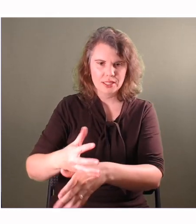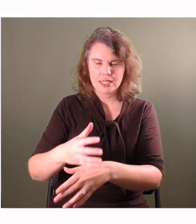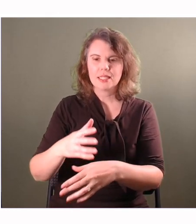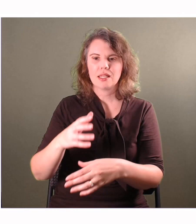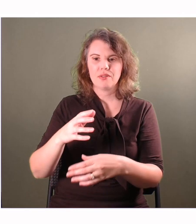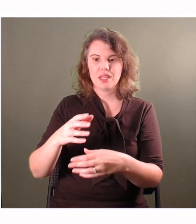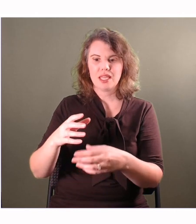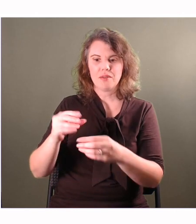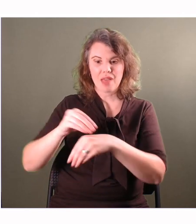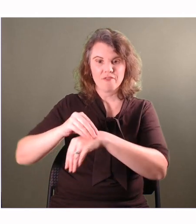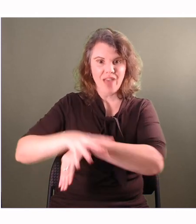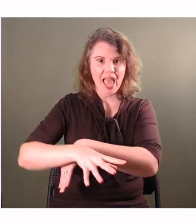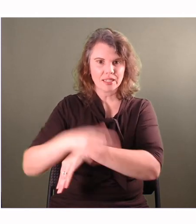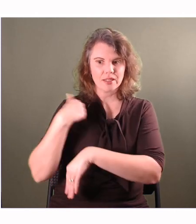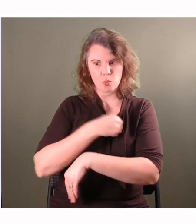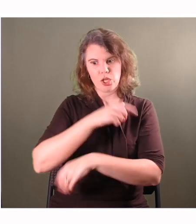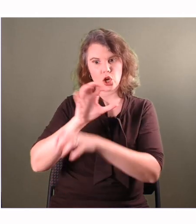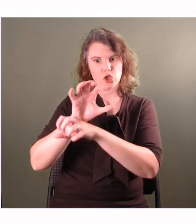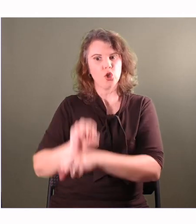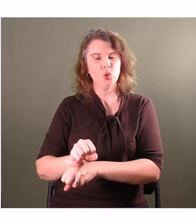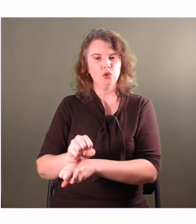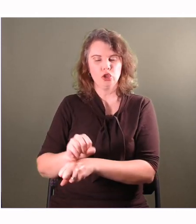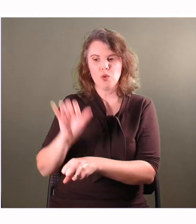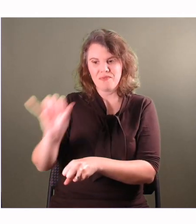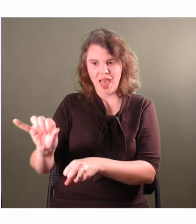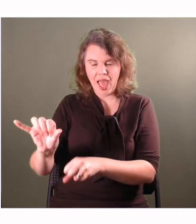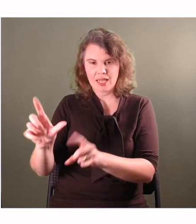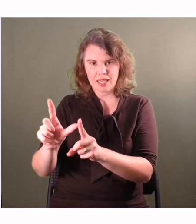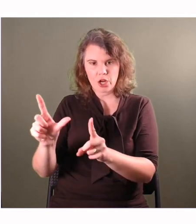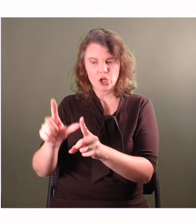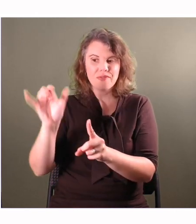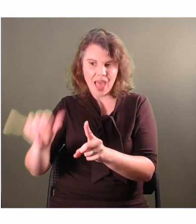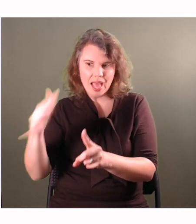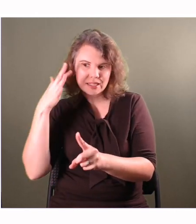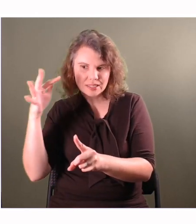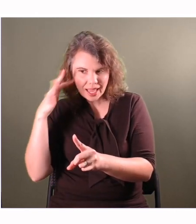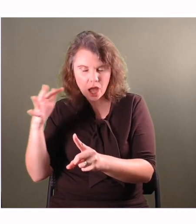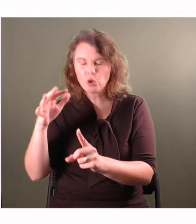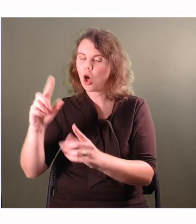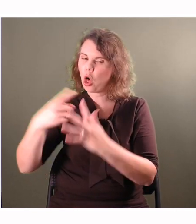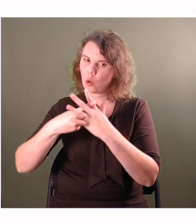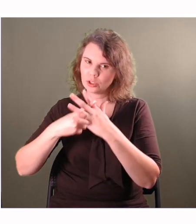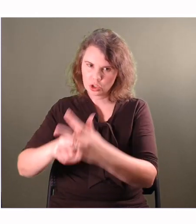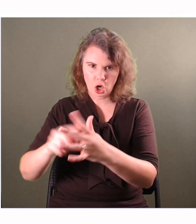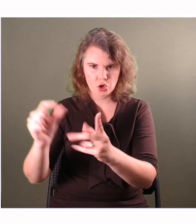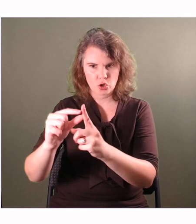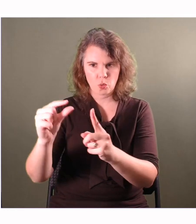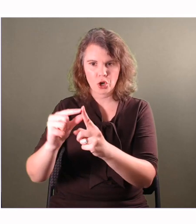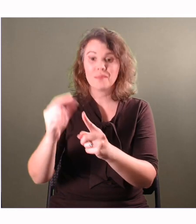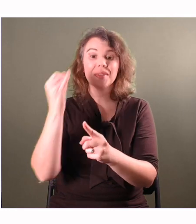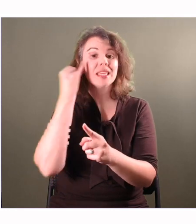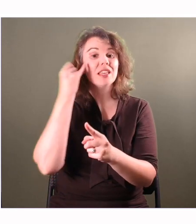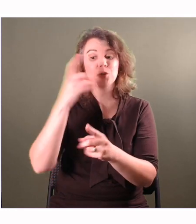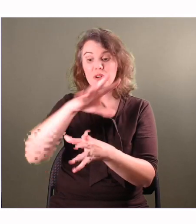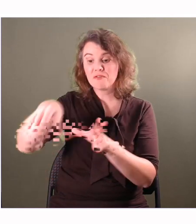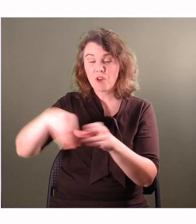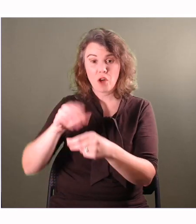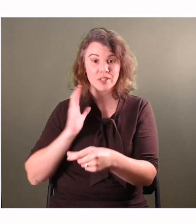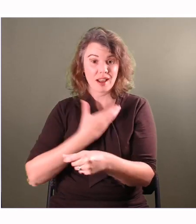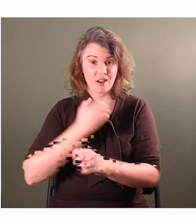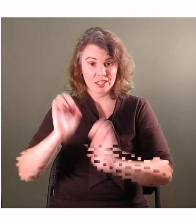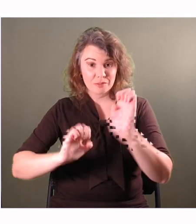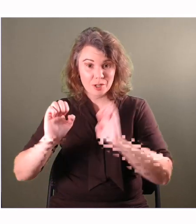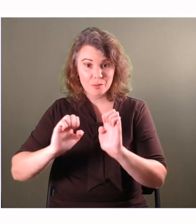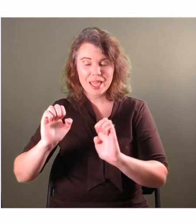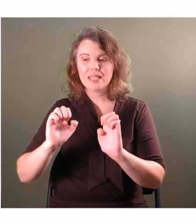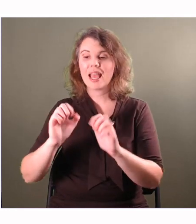the syllable position effect. And then finally, the excess legality of newly learned rules. If you're in one of our experiments